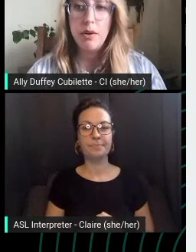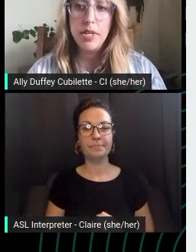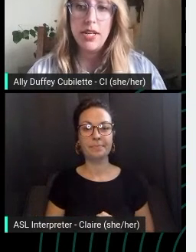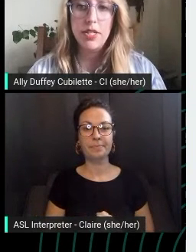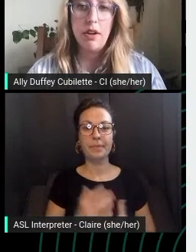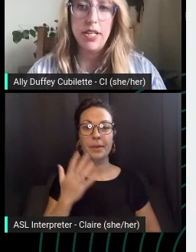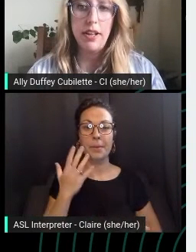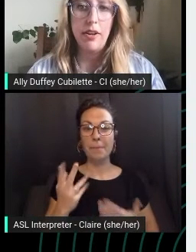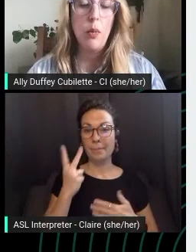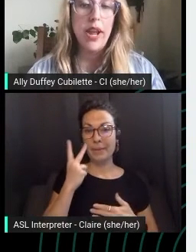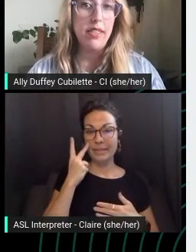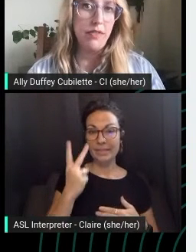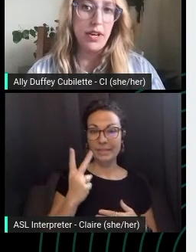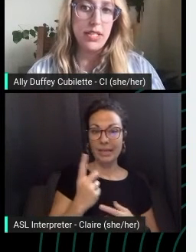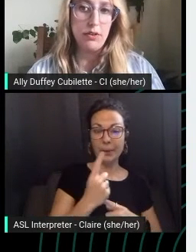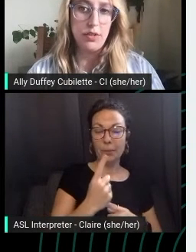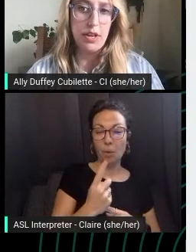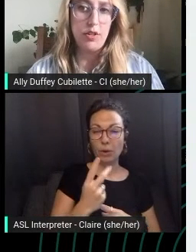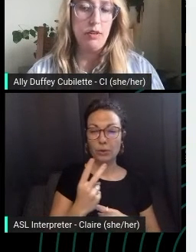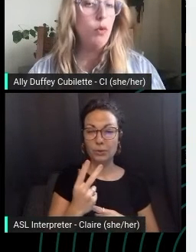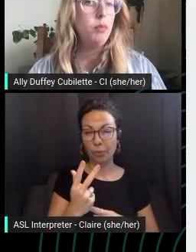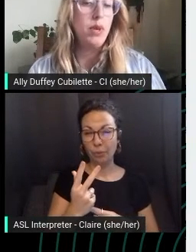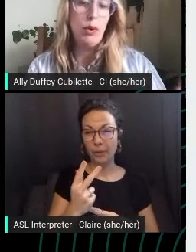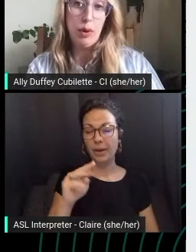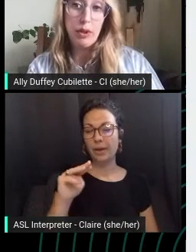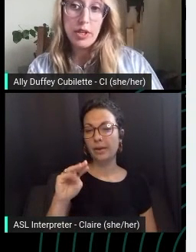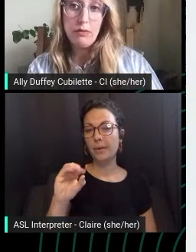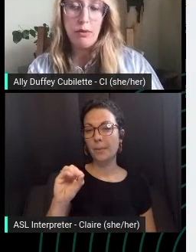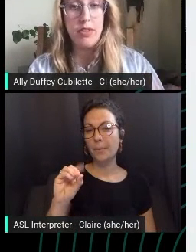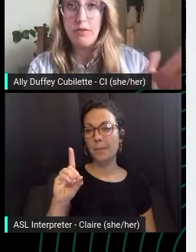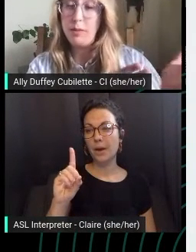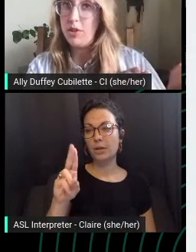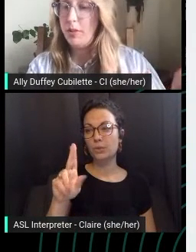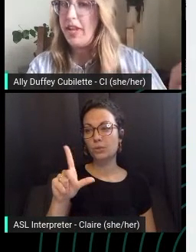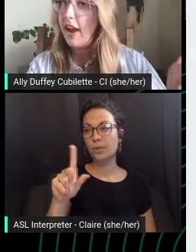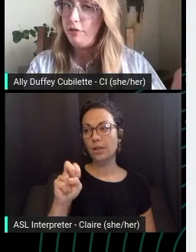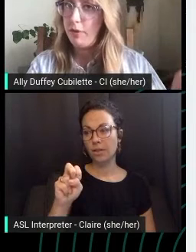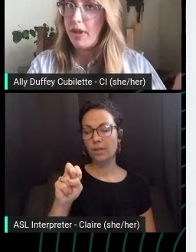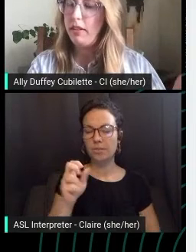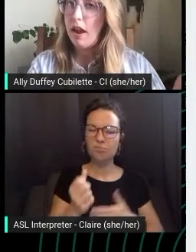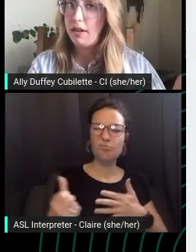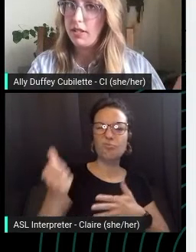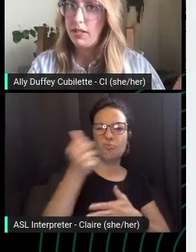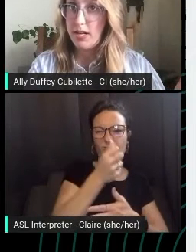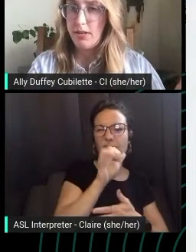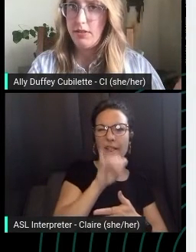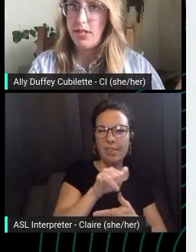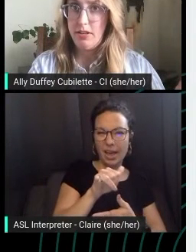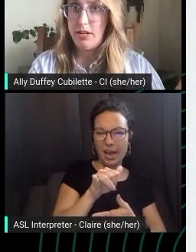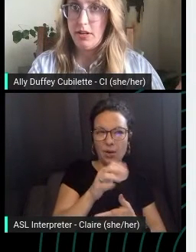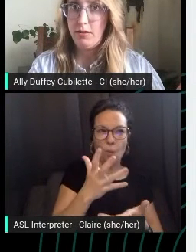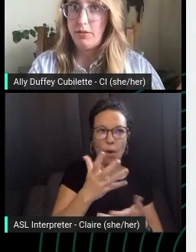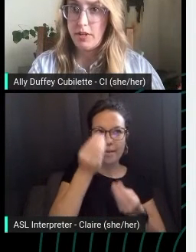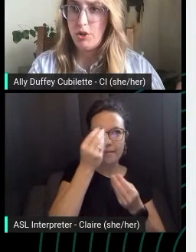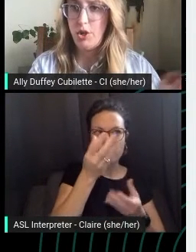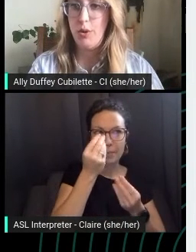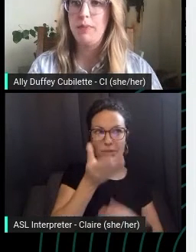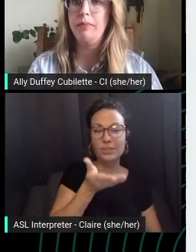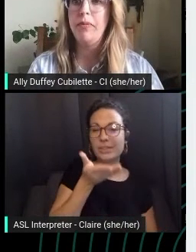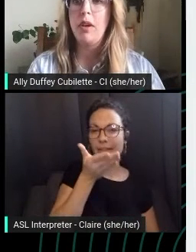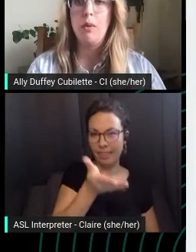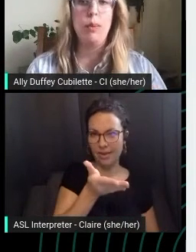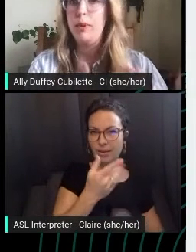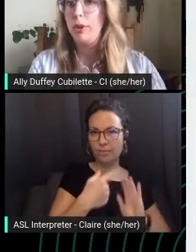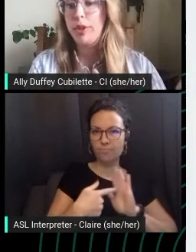can prioritize content in a way that finds the intersection of what people were looking for, the information that we had from that last data that I